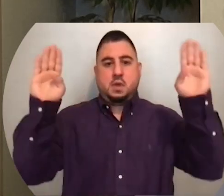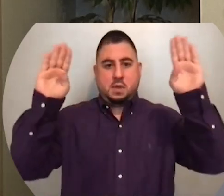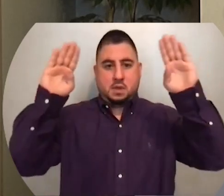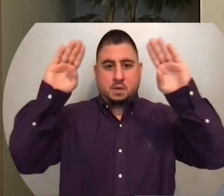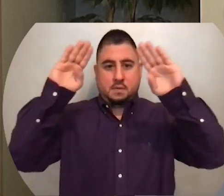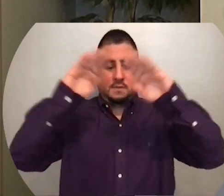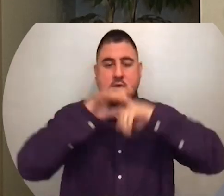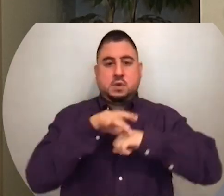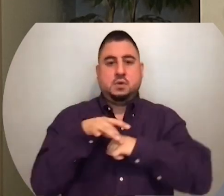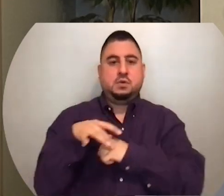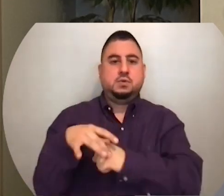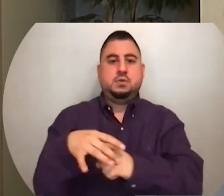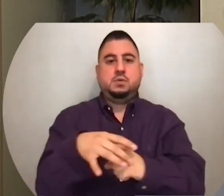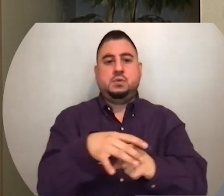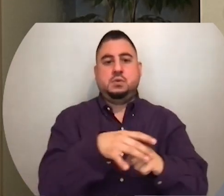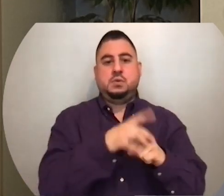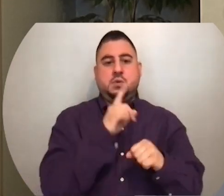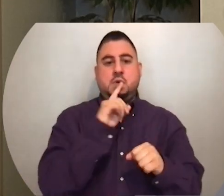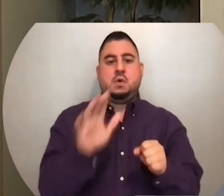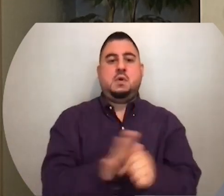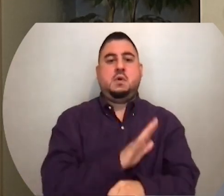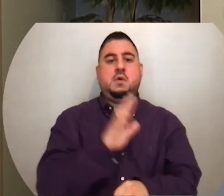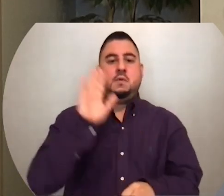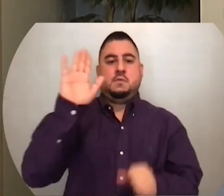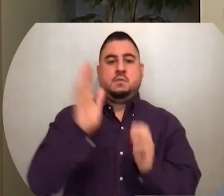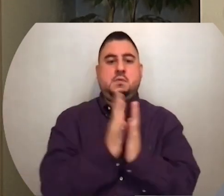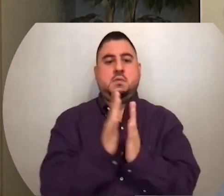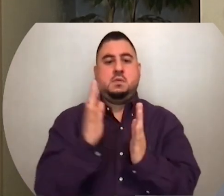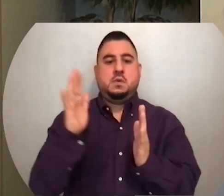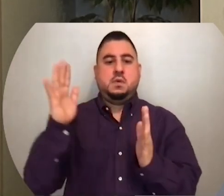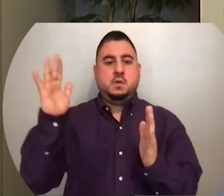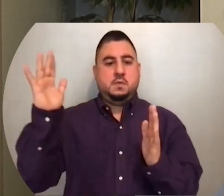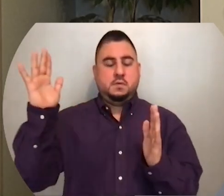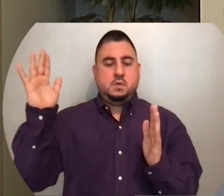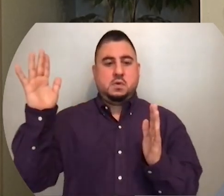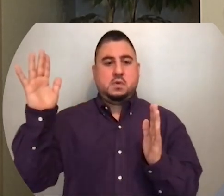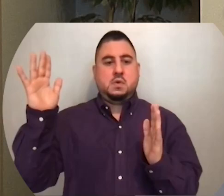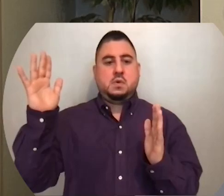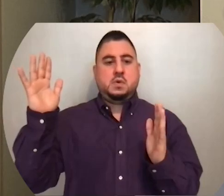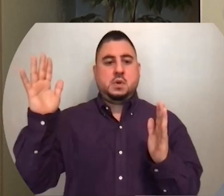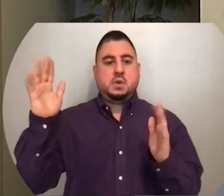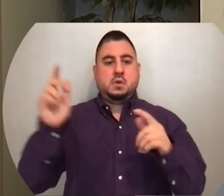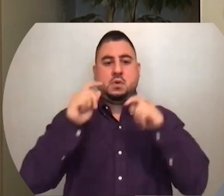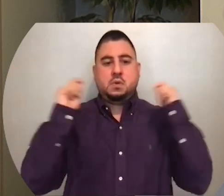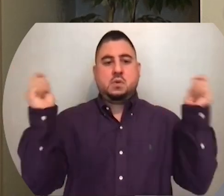hosts, heaven and earth are full of your